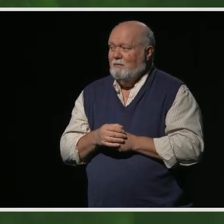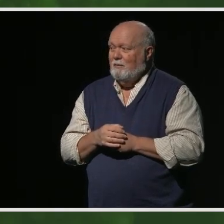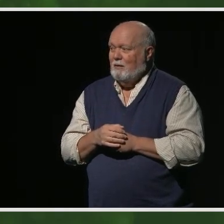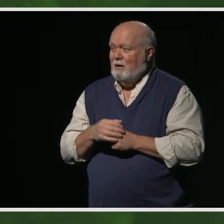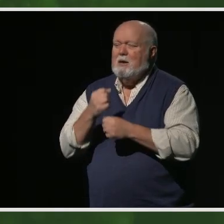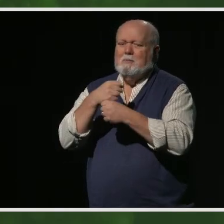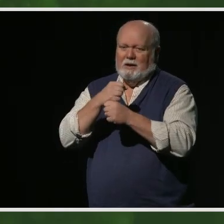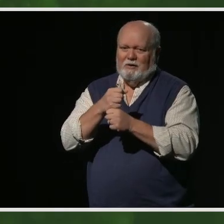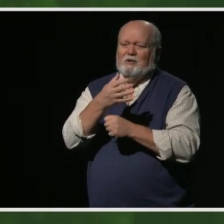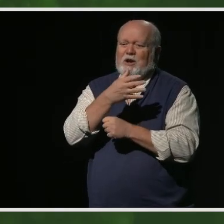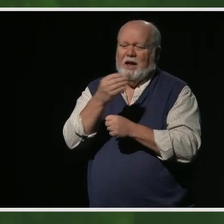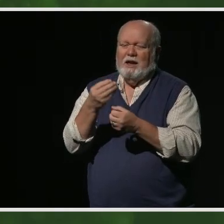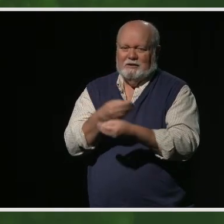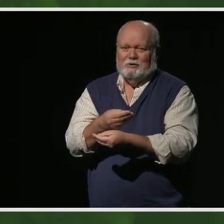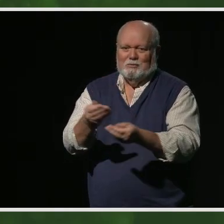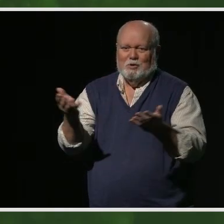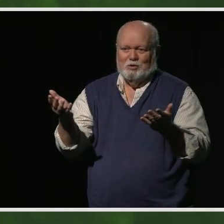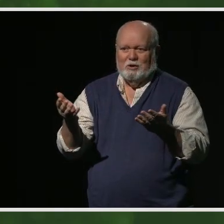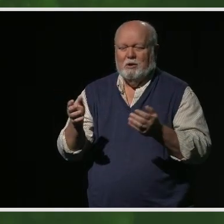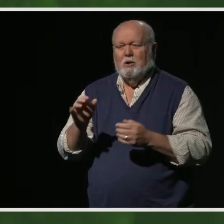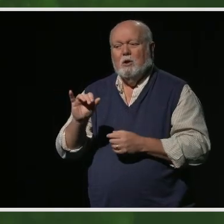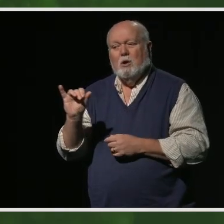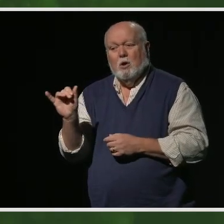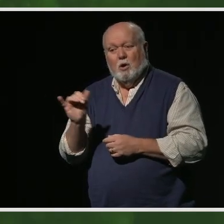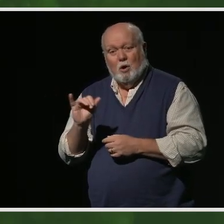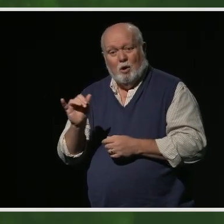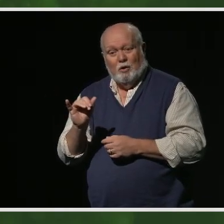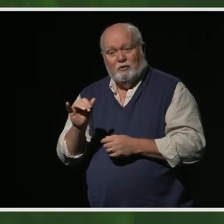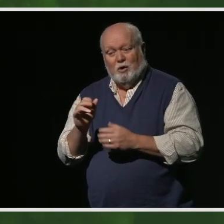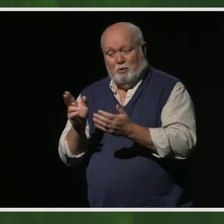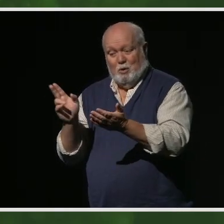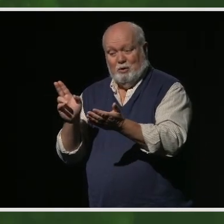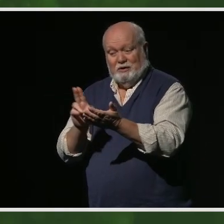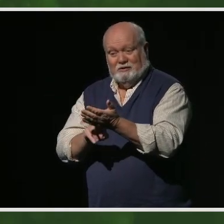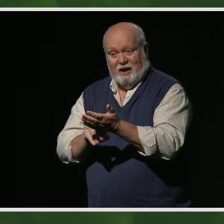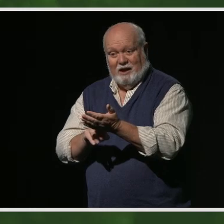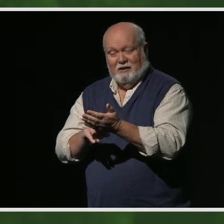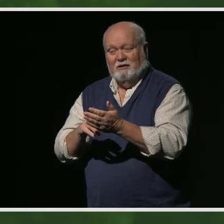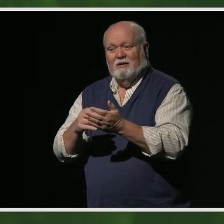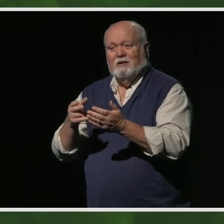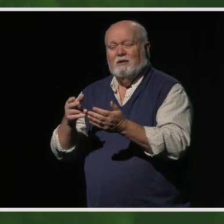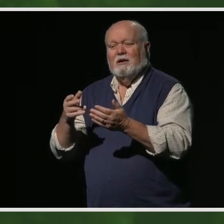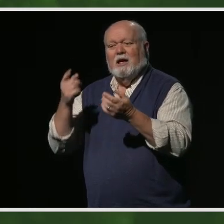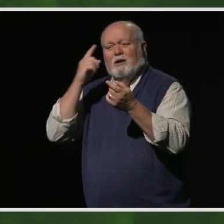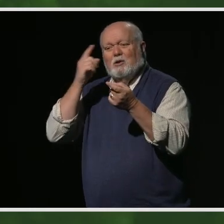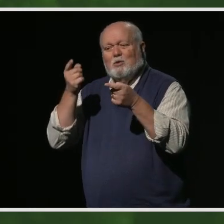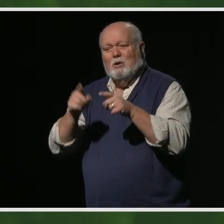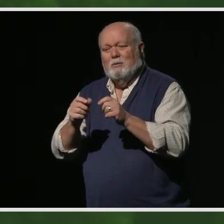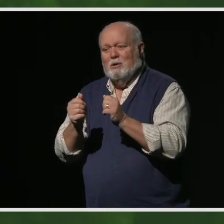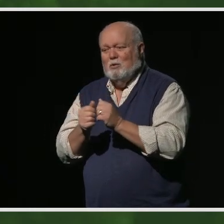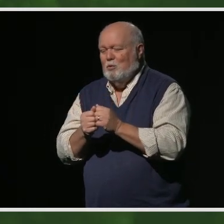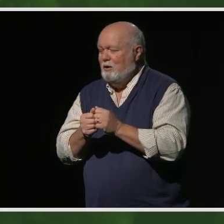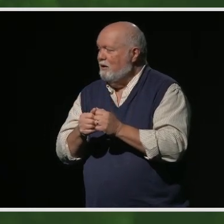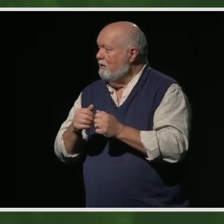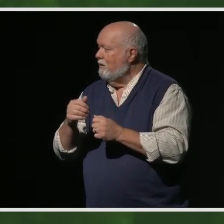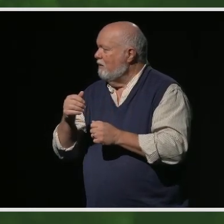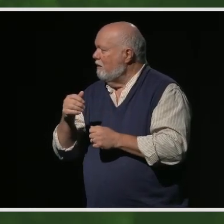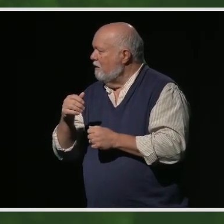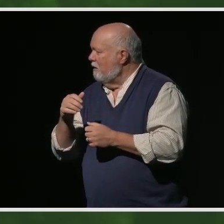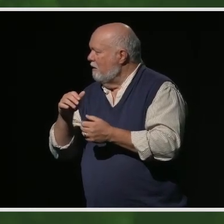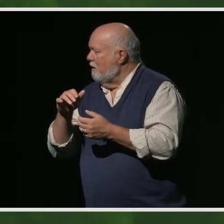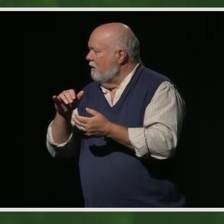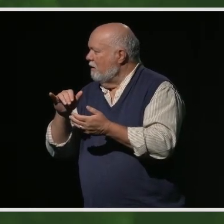and distribution. We will also sign our first contract with a New York farmer to grow 5 acres of fava